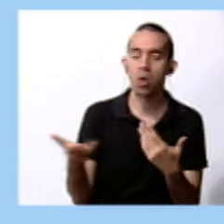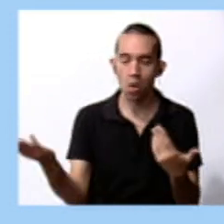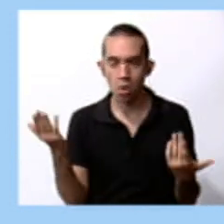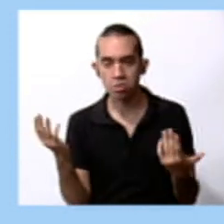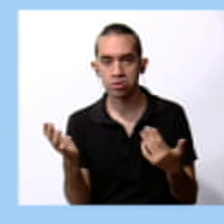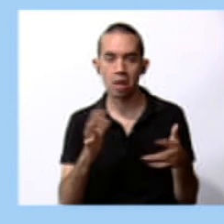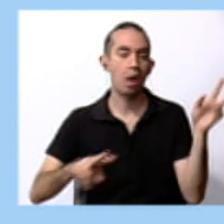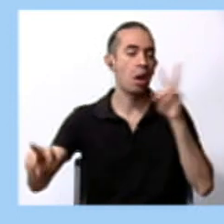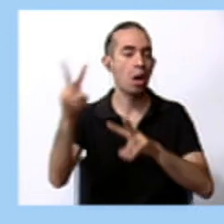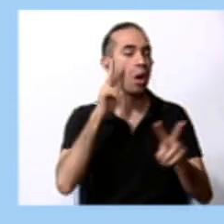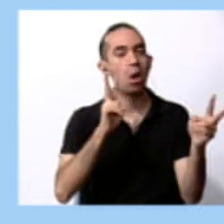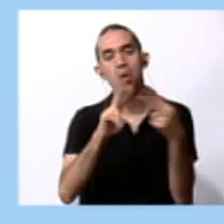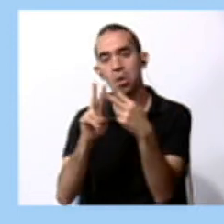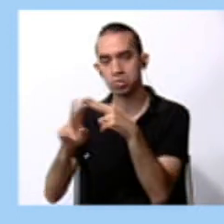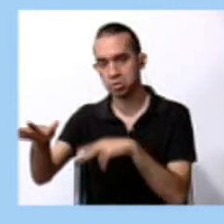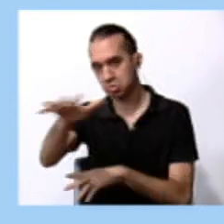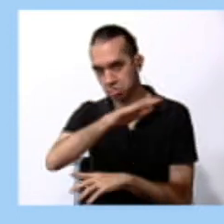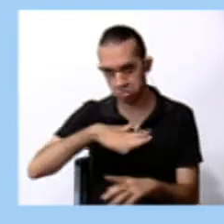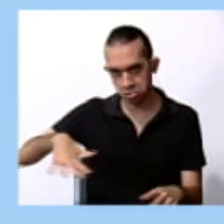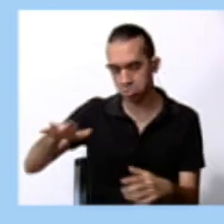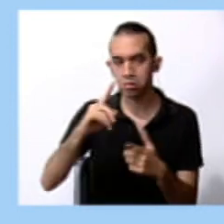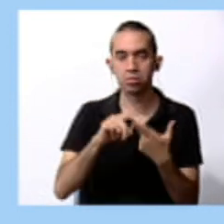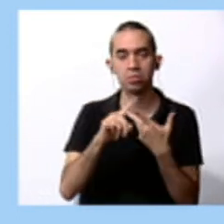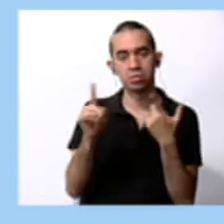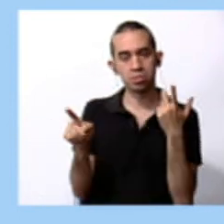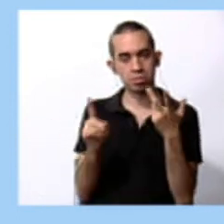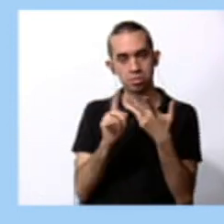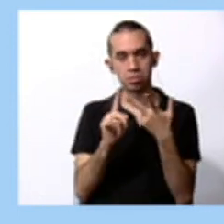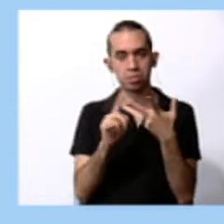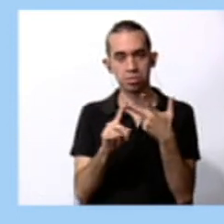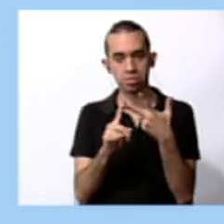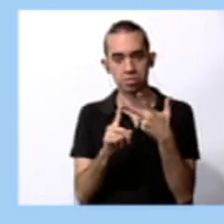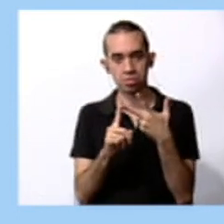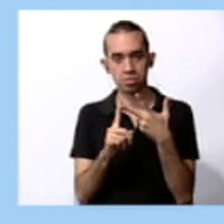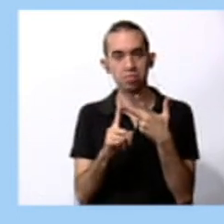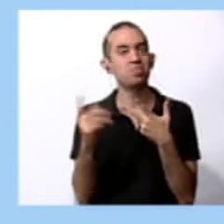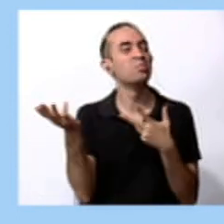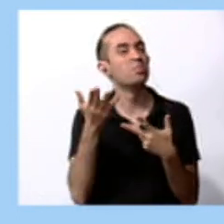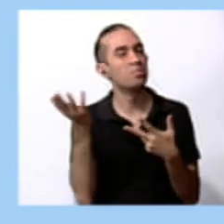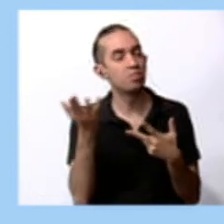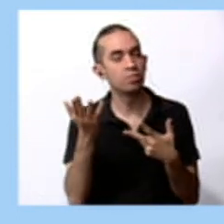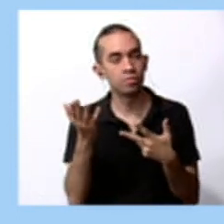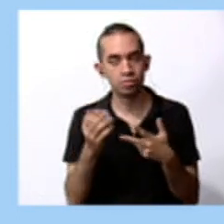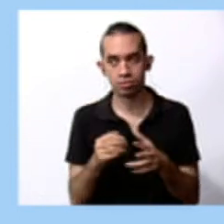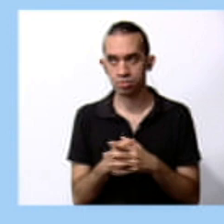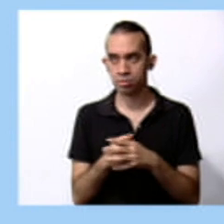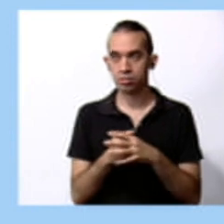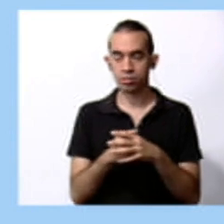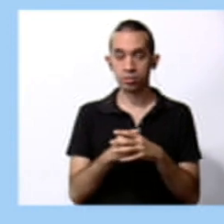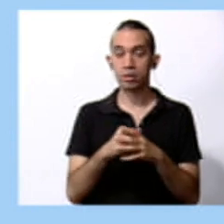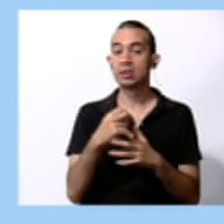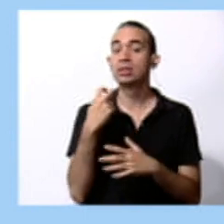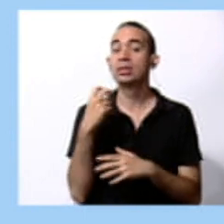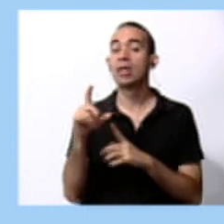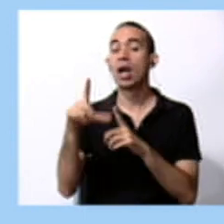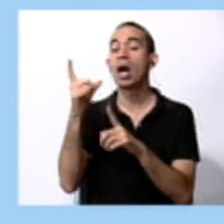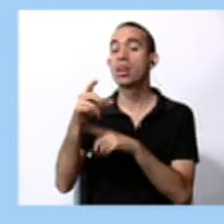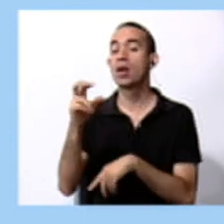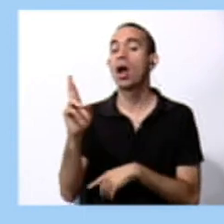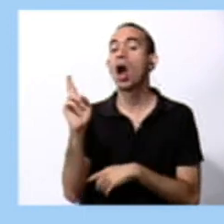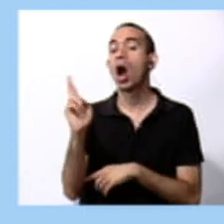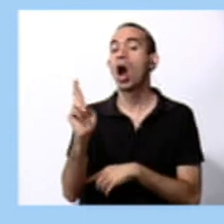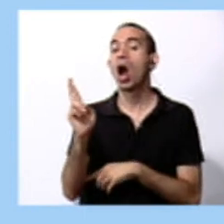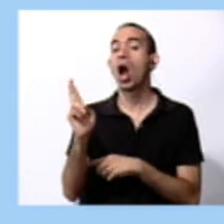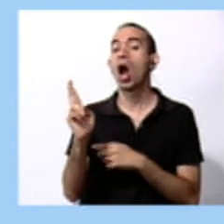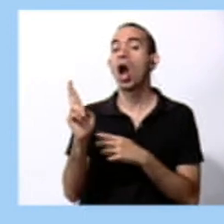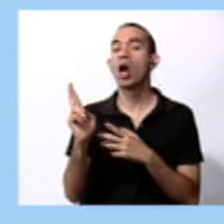familiar environments. And you are going to identify the sound of letter R that forms